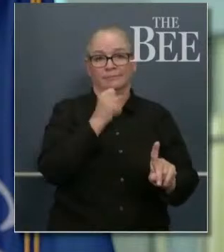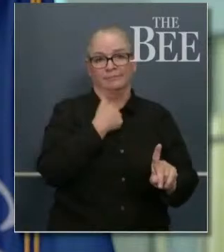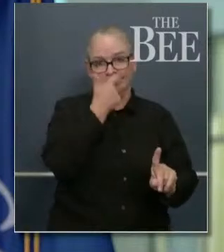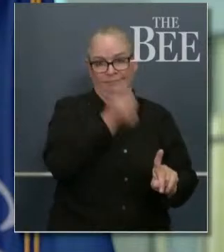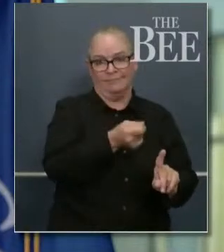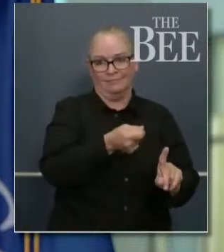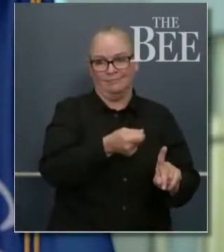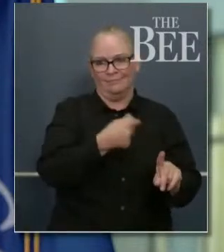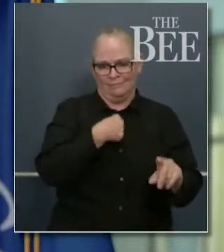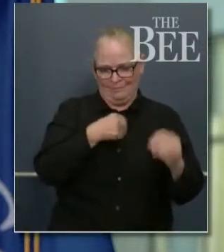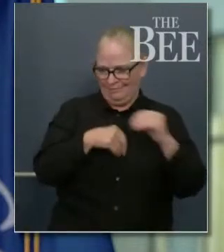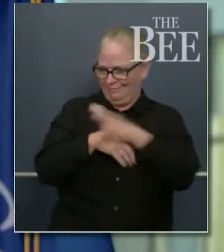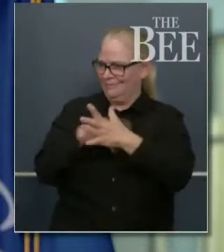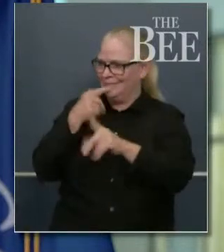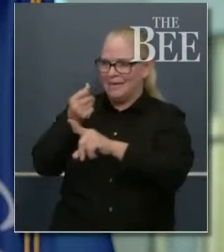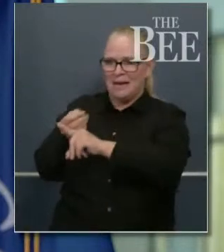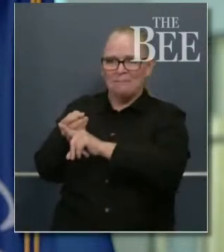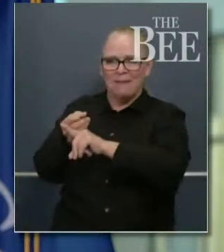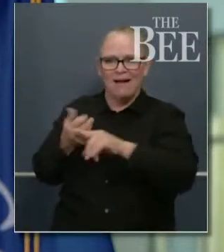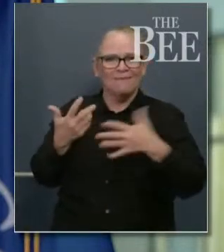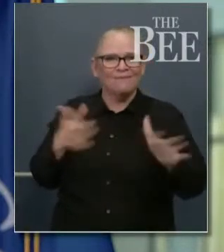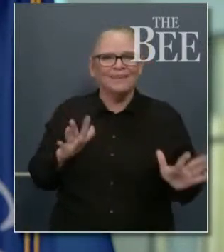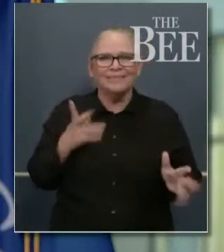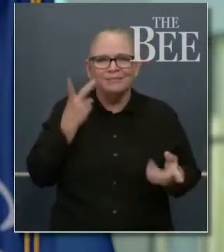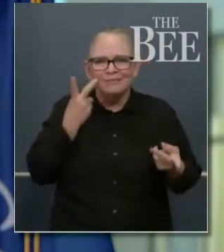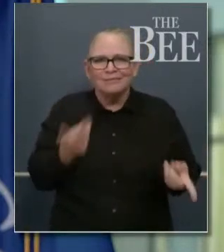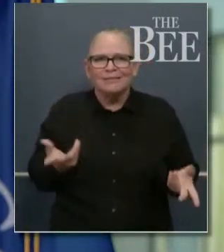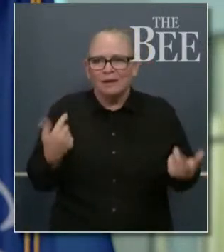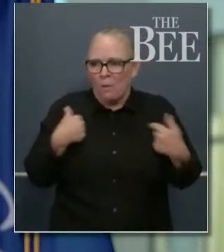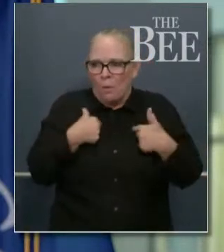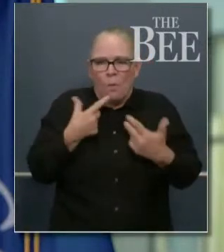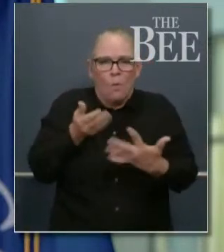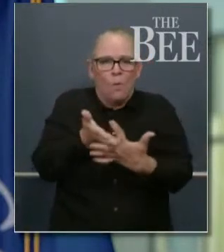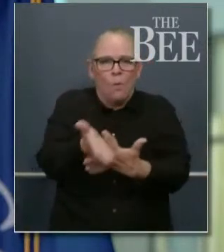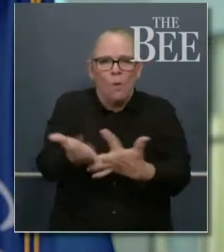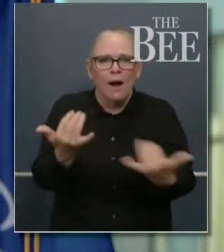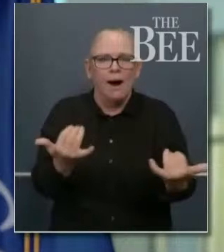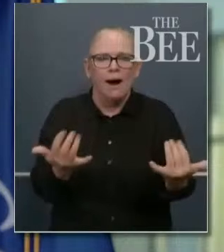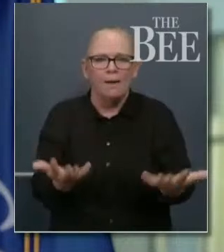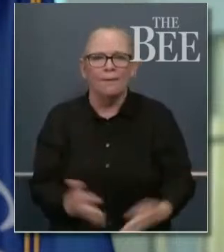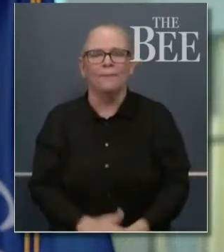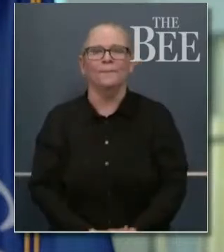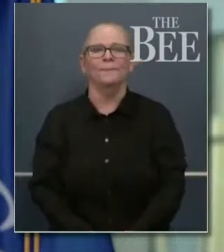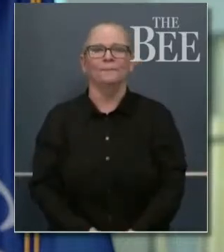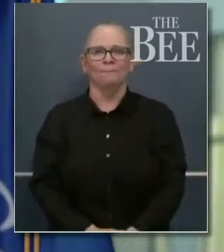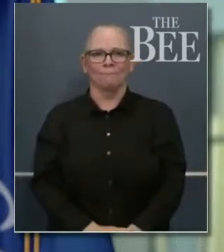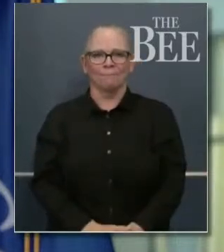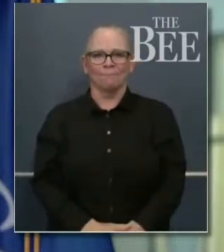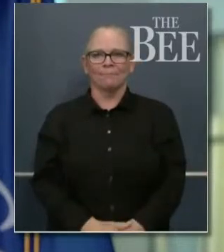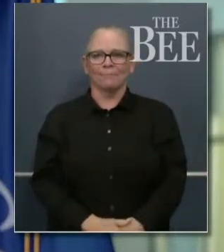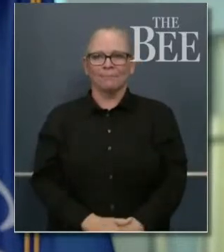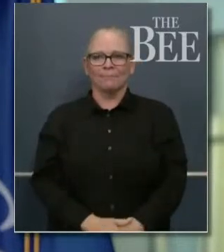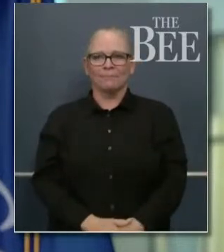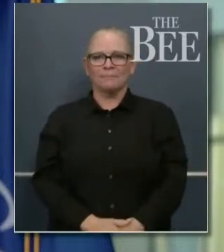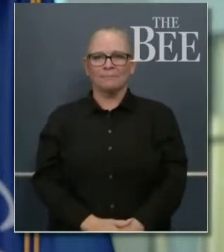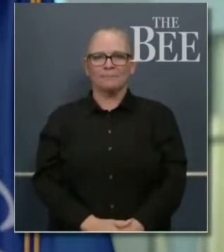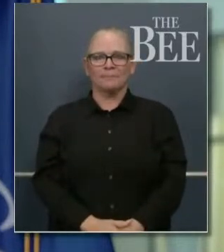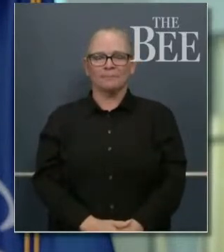ground, particularly in a state like California. Final question, Patrick Healy, NBC4.